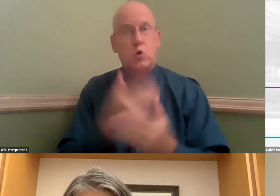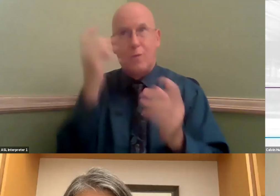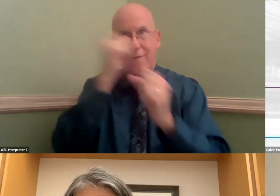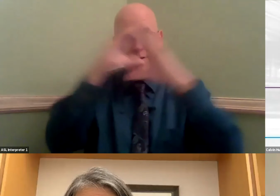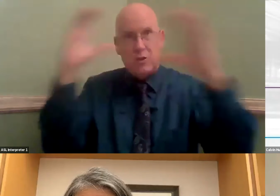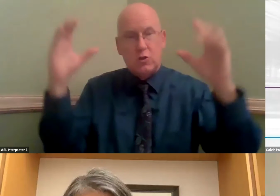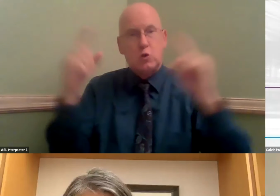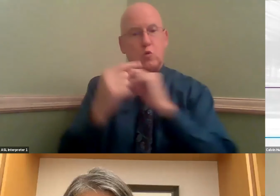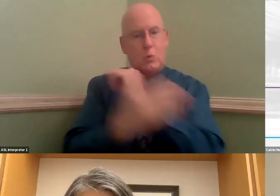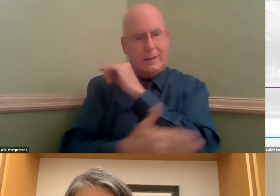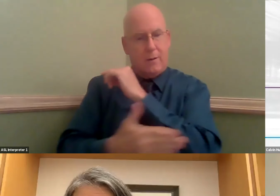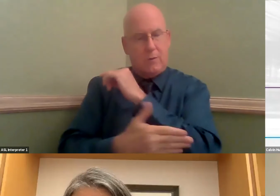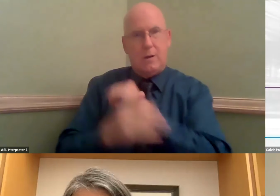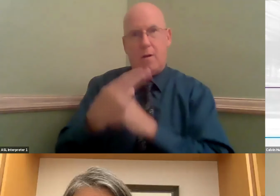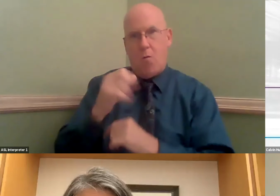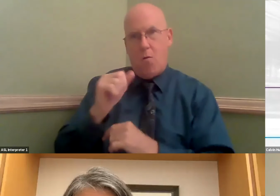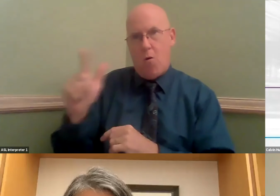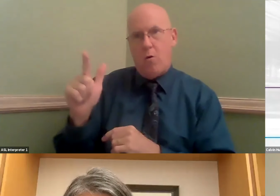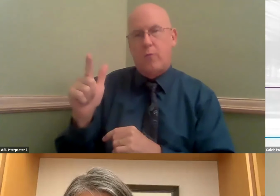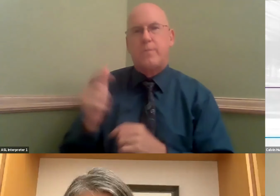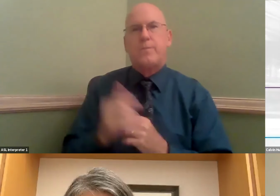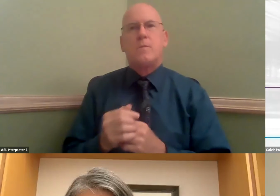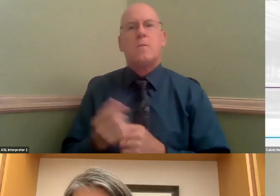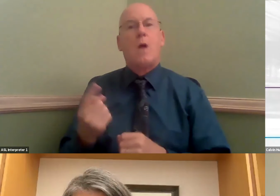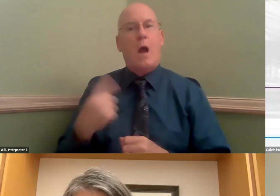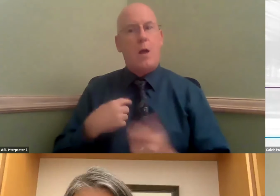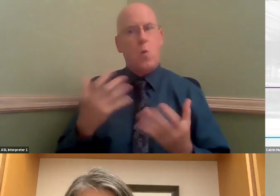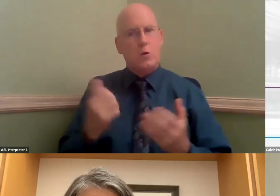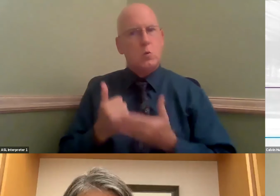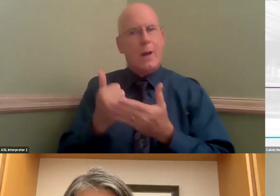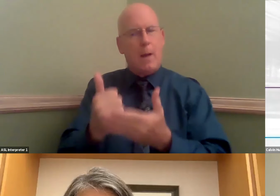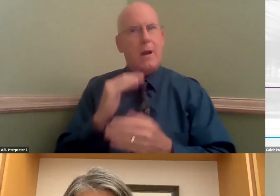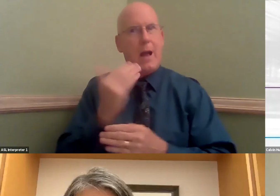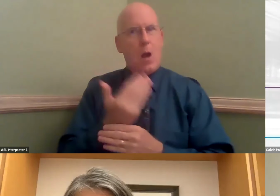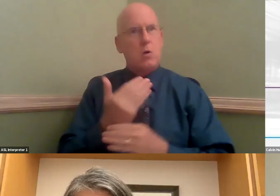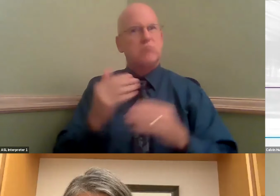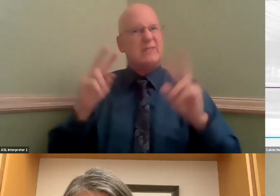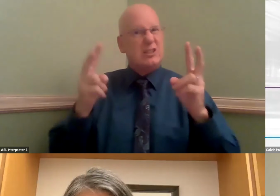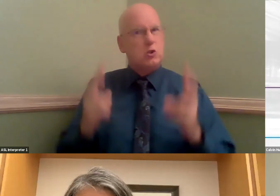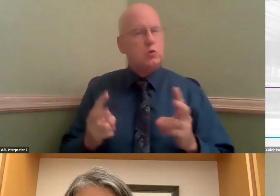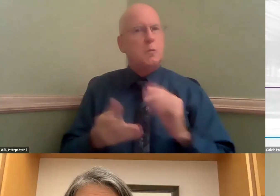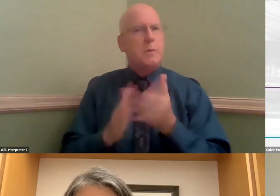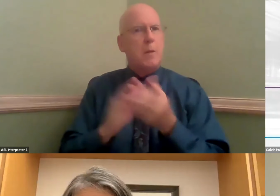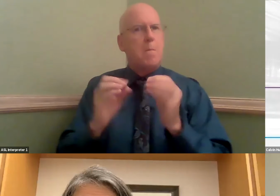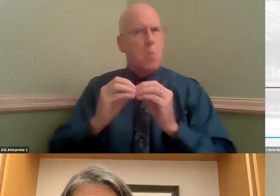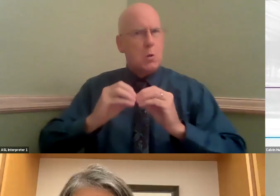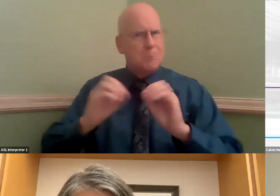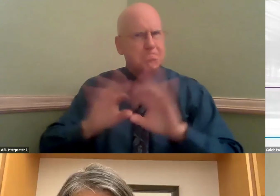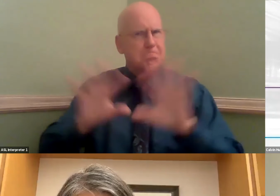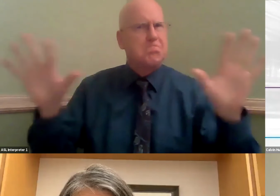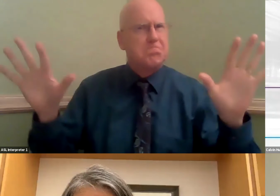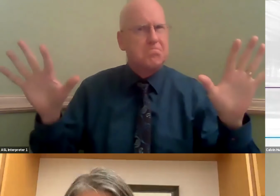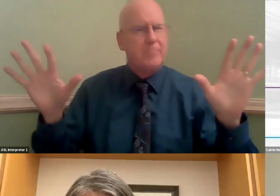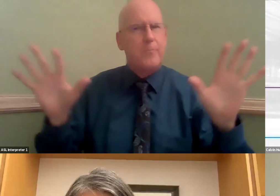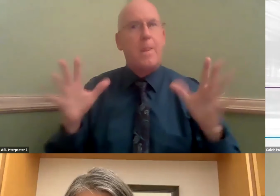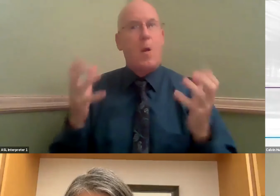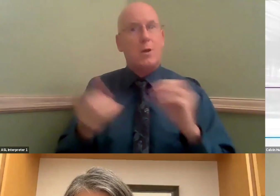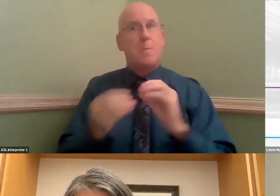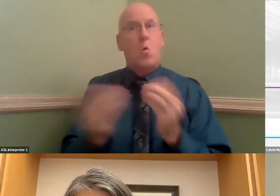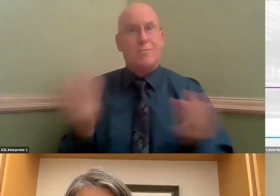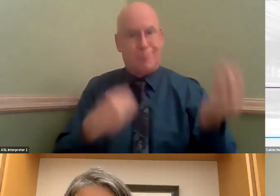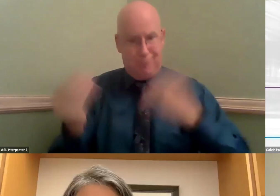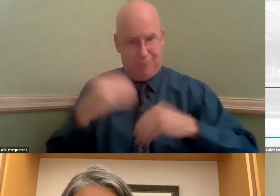with plans to tackle our most pressing issues, and so that we will come out stronger and more inclusive than we